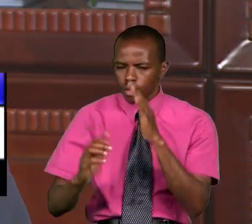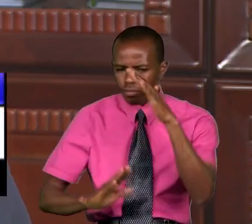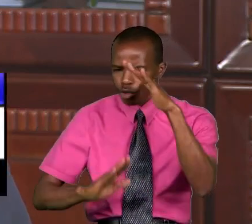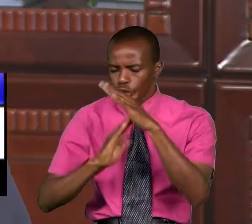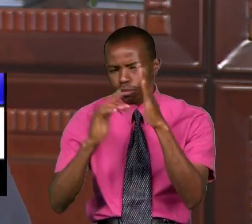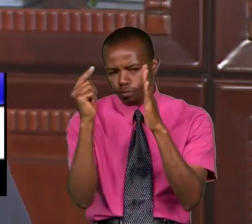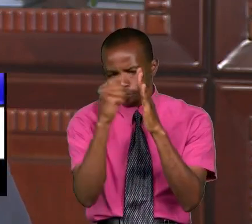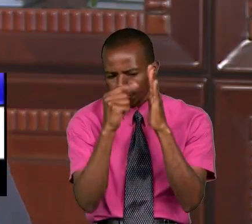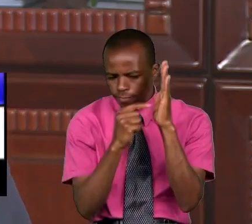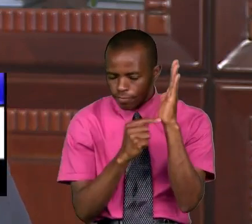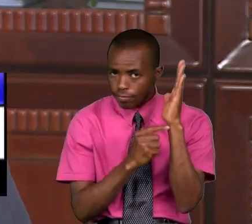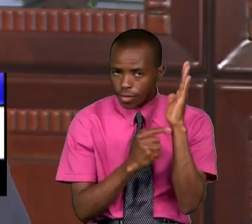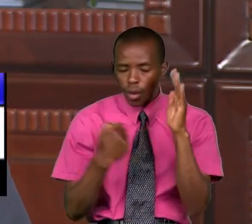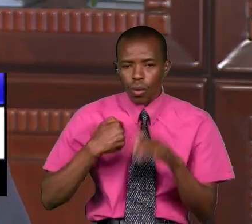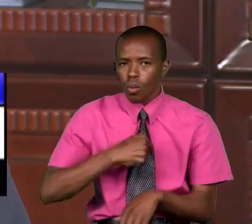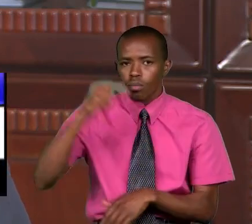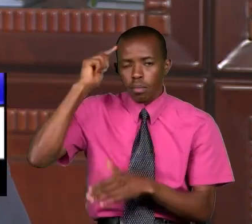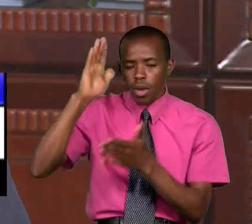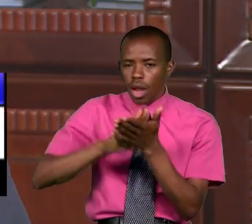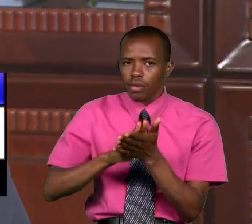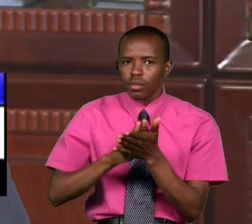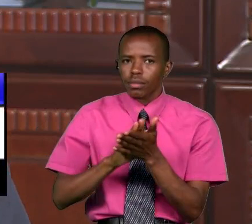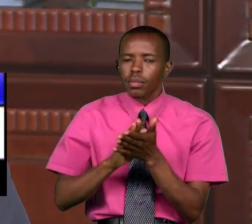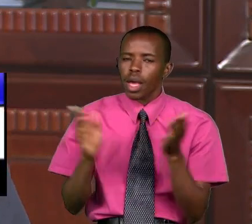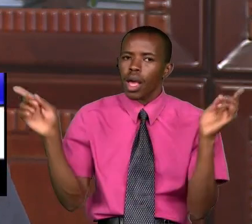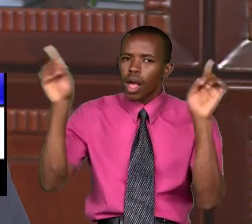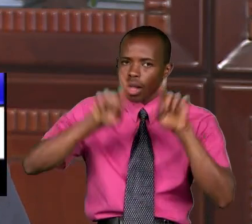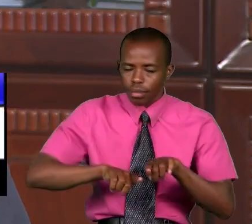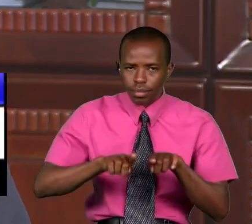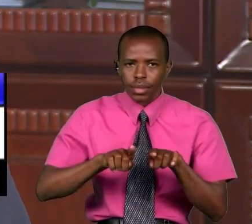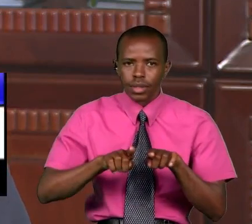we believe if urgent and